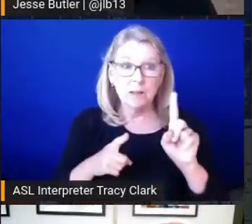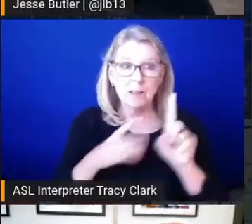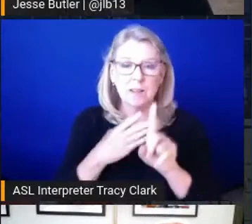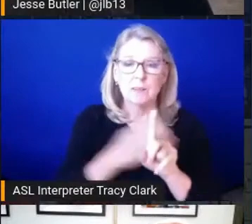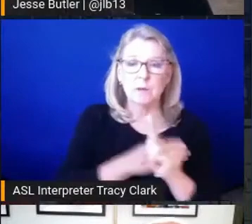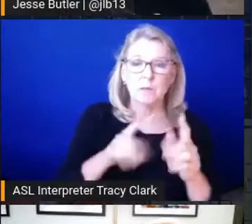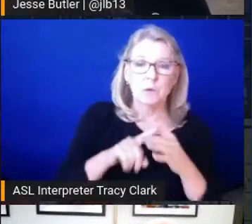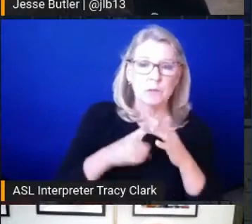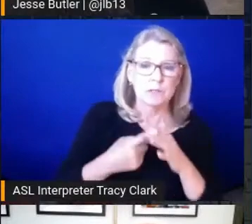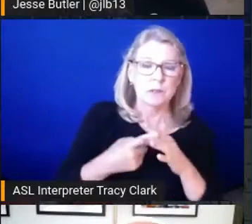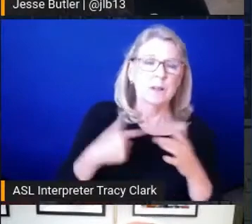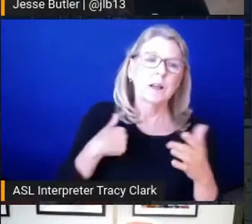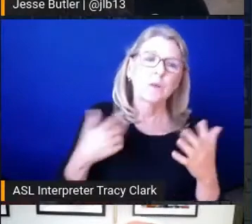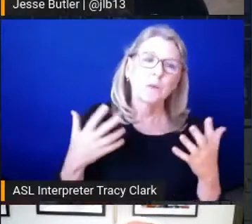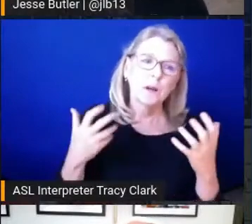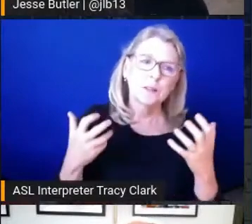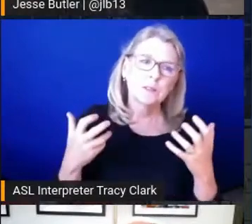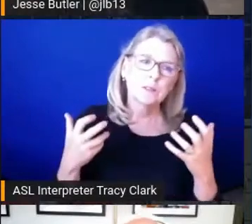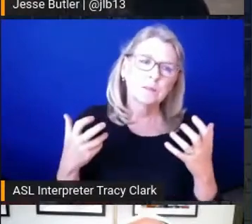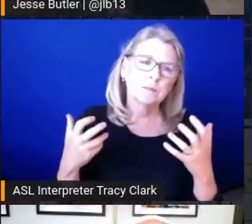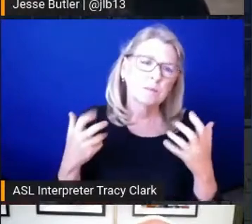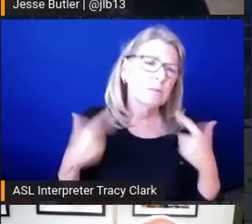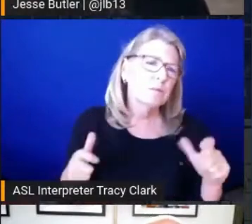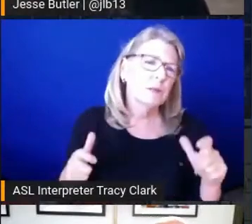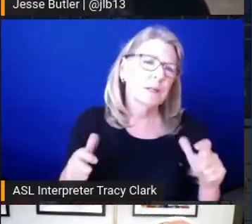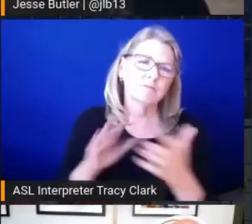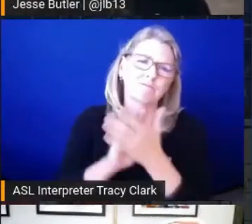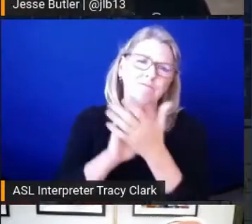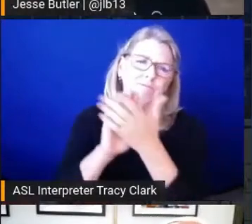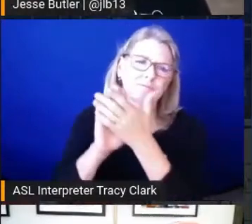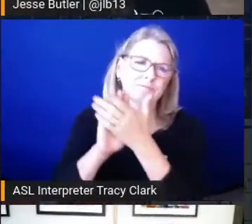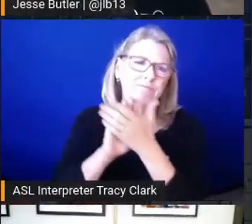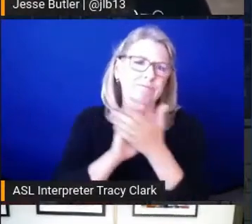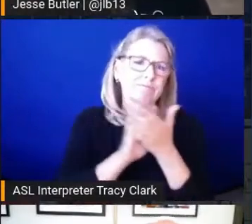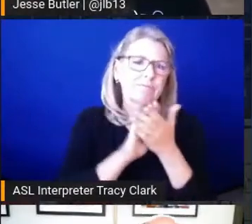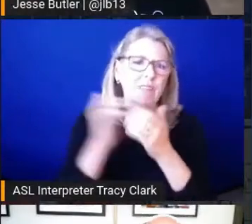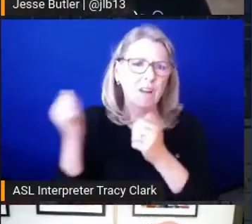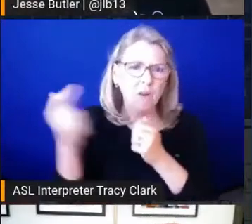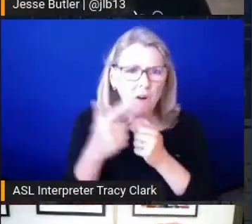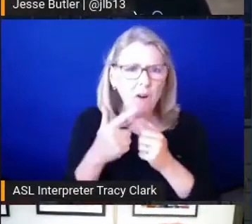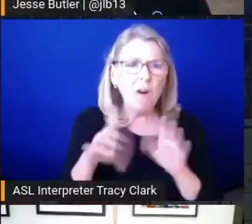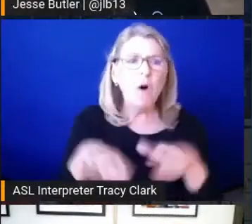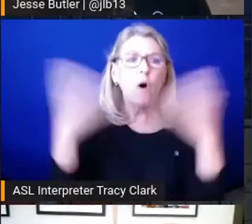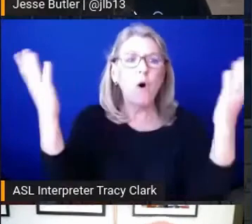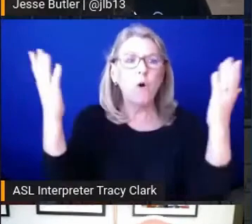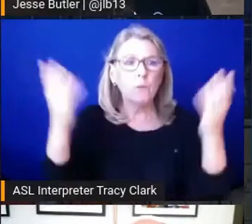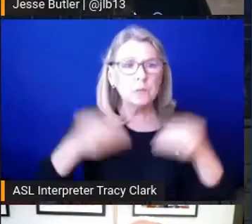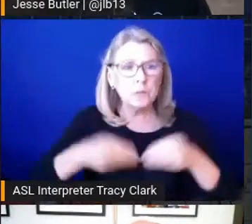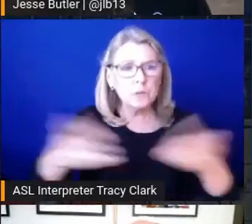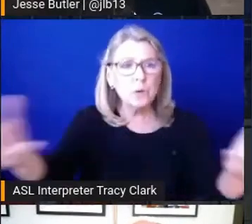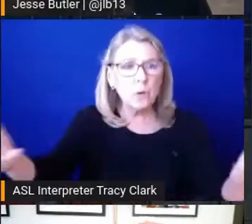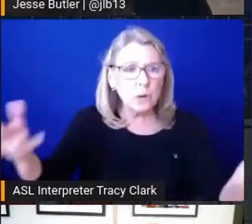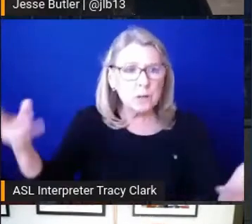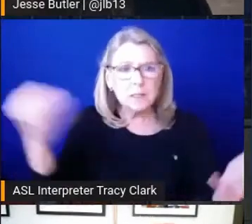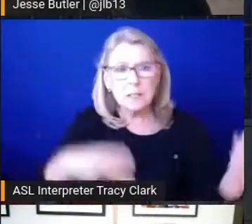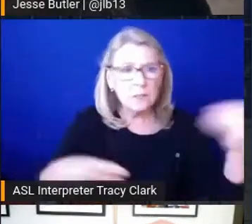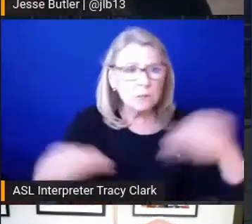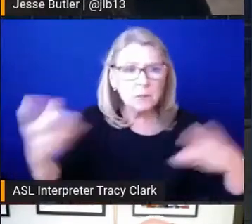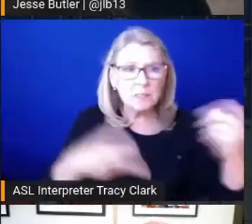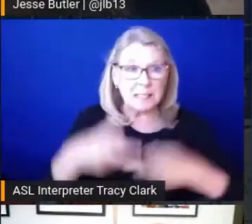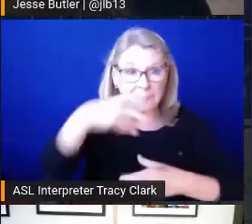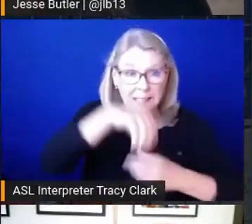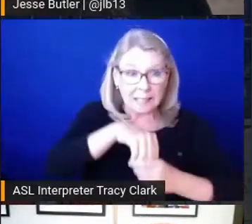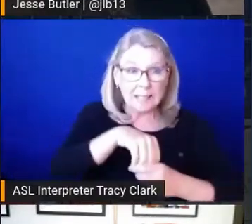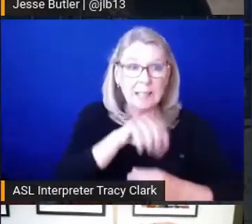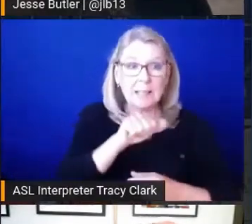to give a big shout out to all the contributors, the open source contributors, internal to AWS, external to AWS,